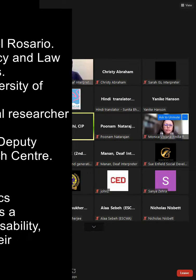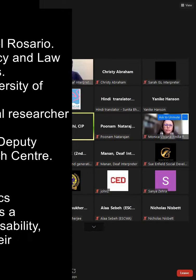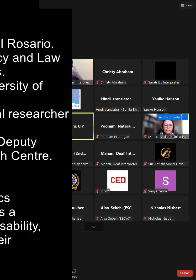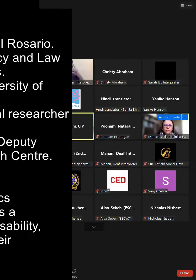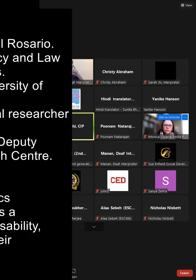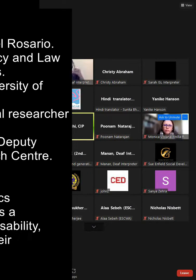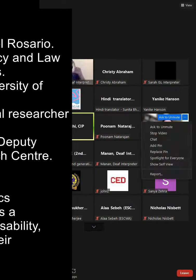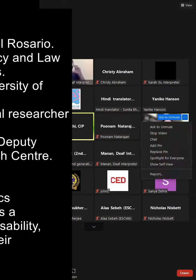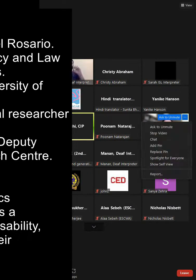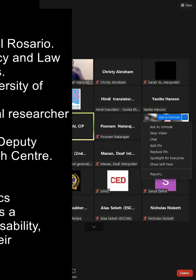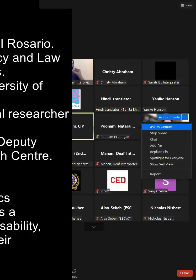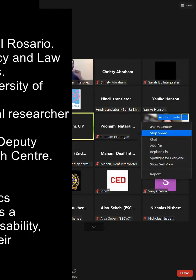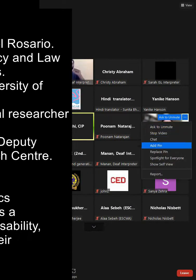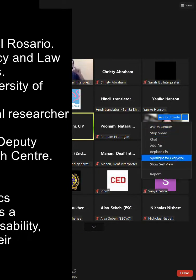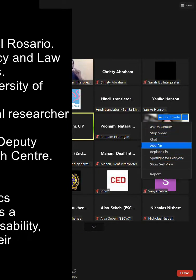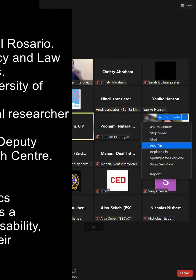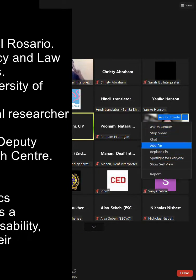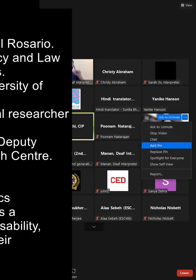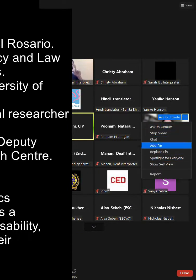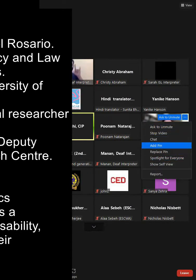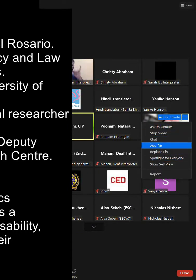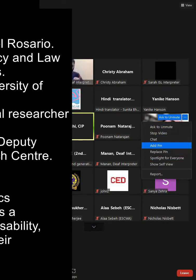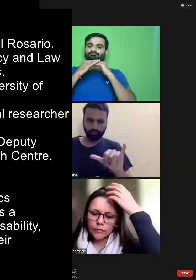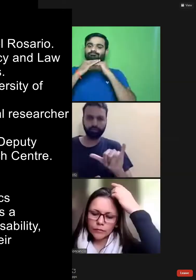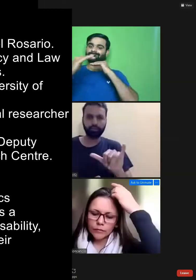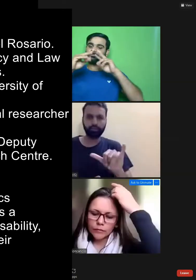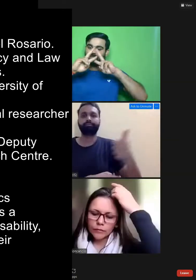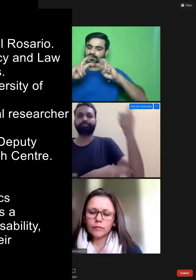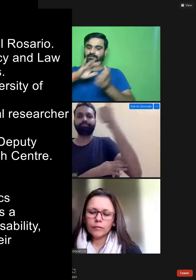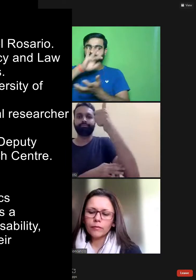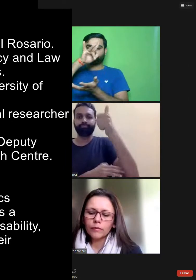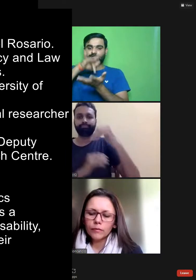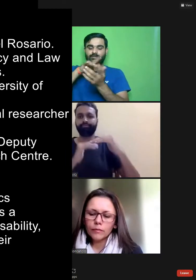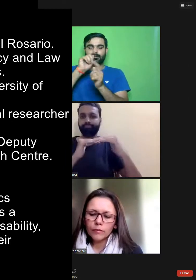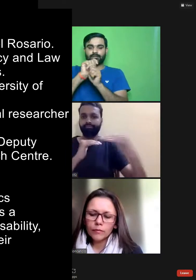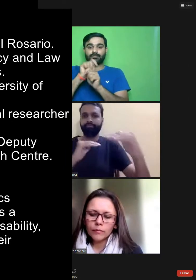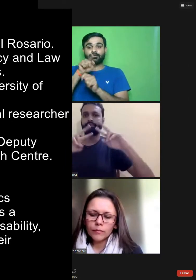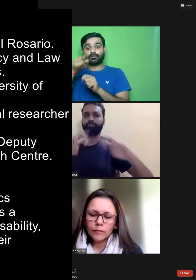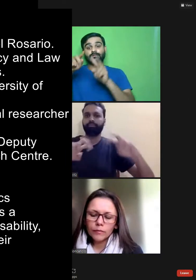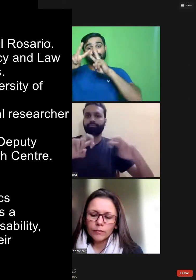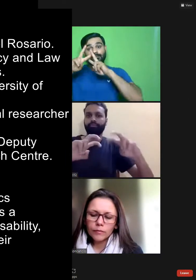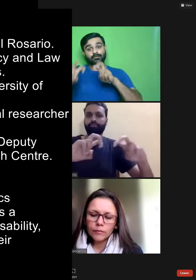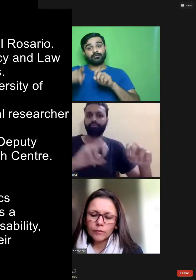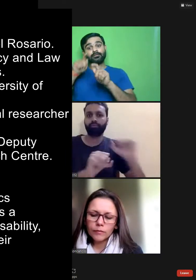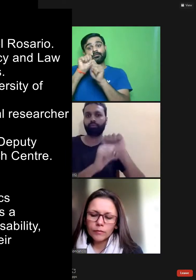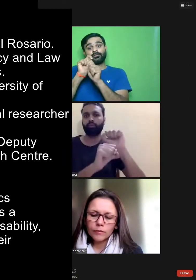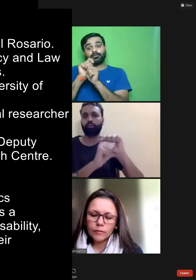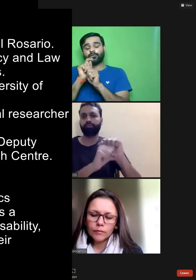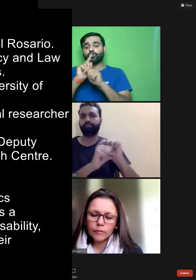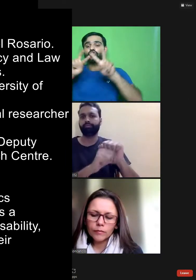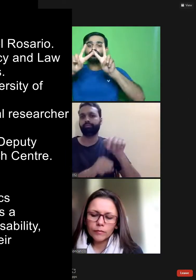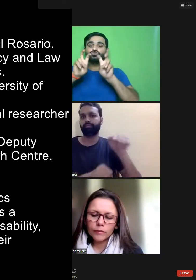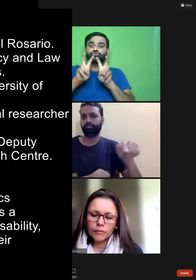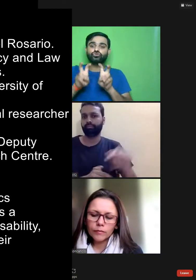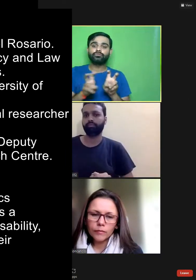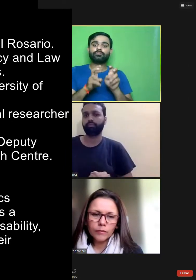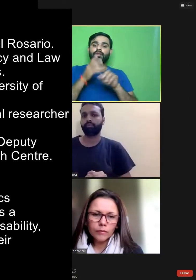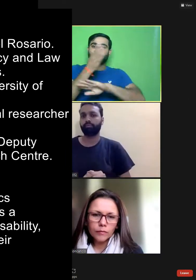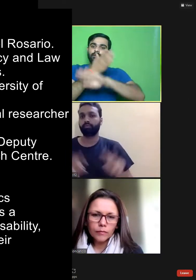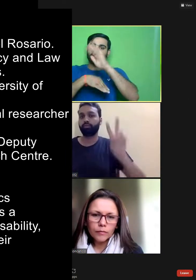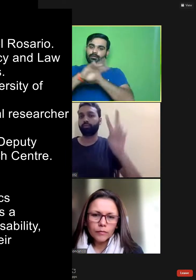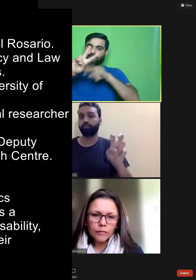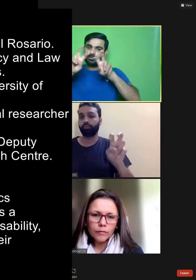of the Sustainable Development Research Center. She is also a research associate working on topics related to